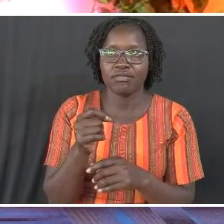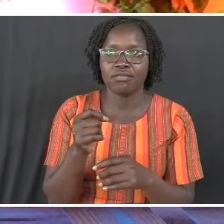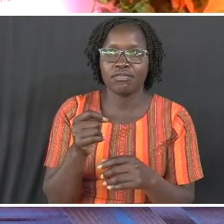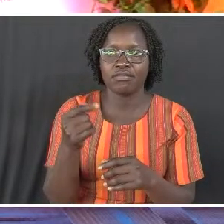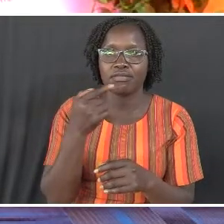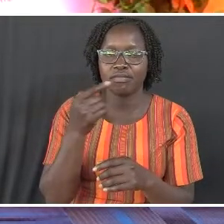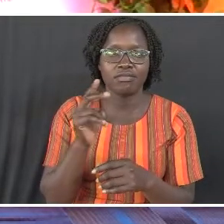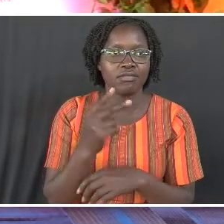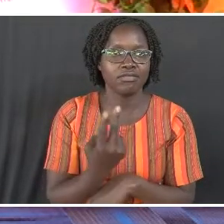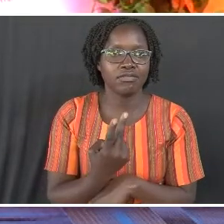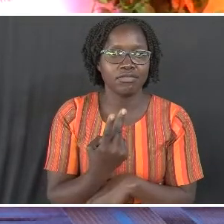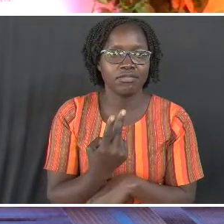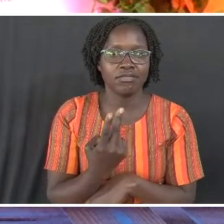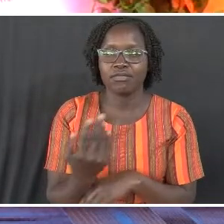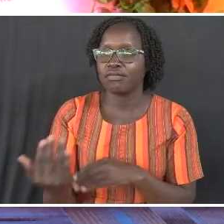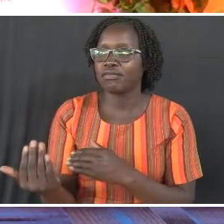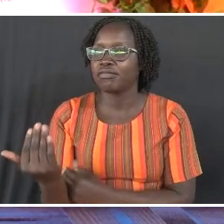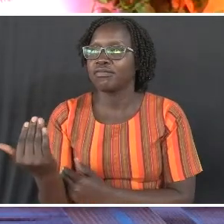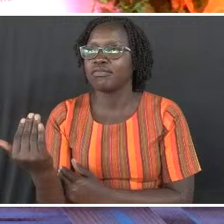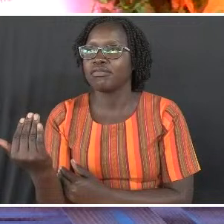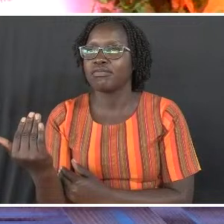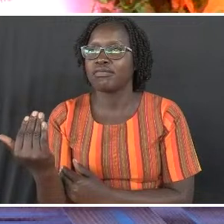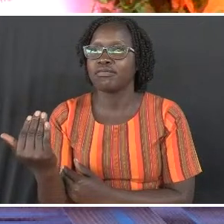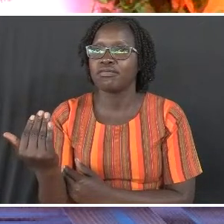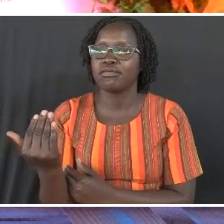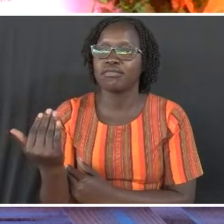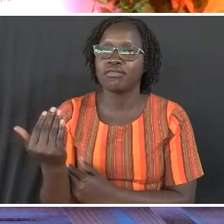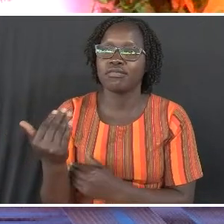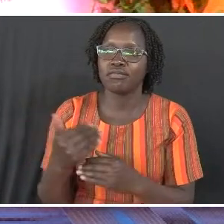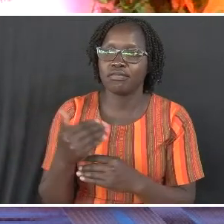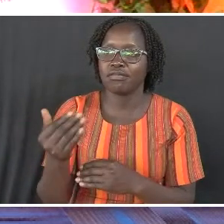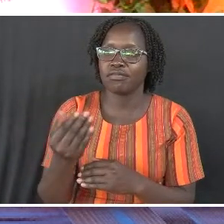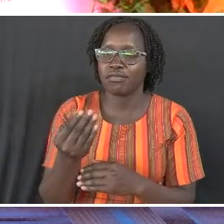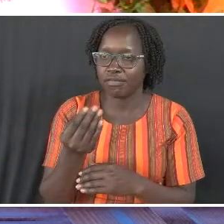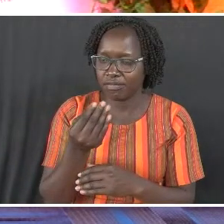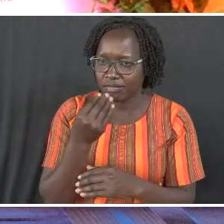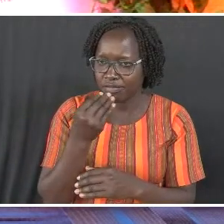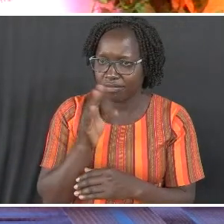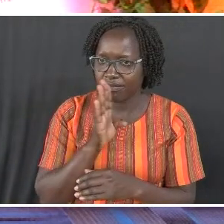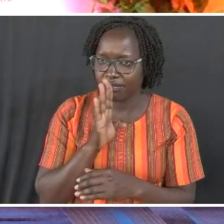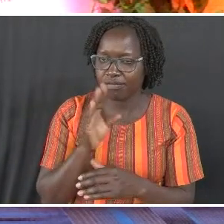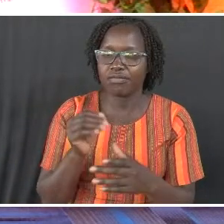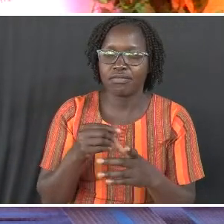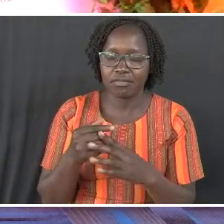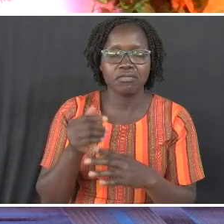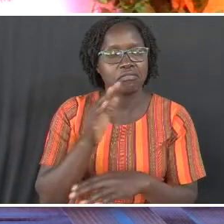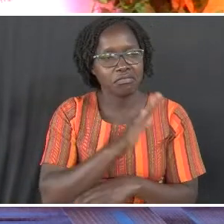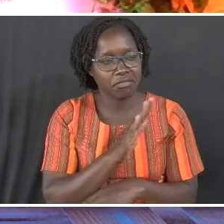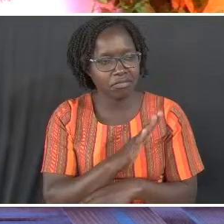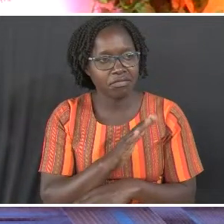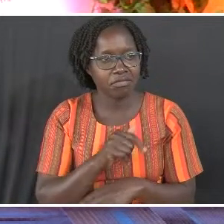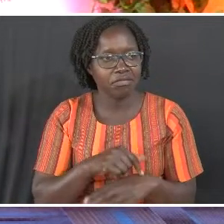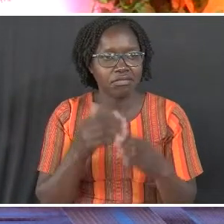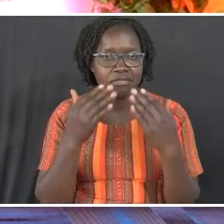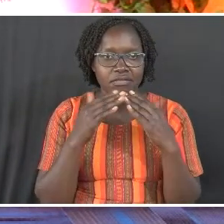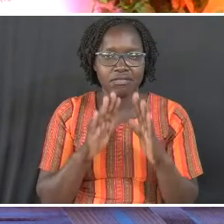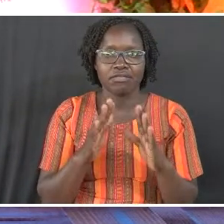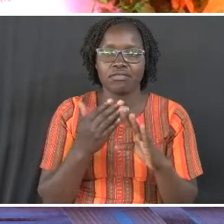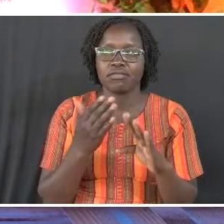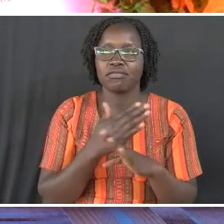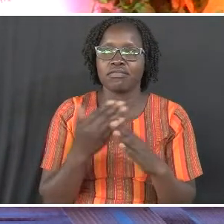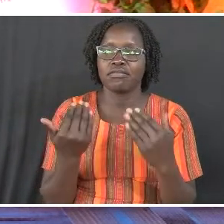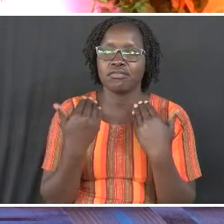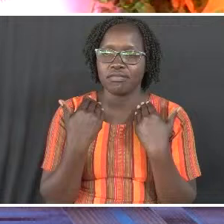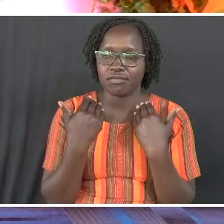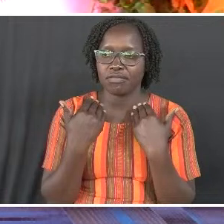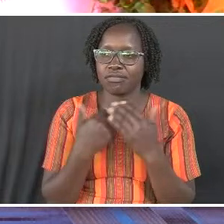brush twice. In the morning, after taking your breakfast, and in the evening before you go to